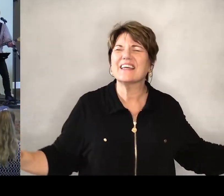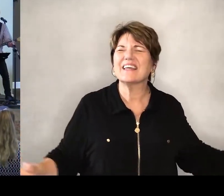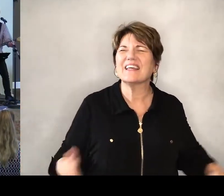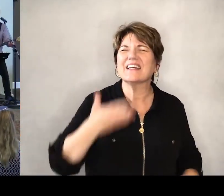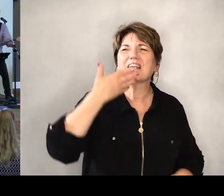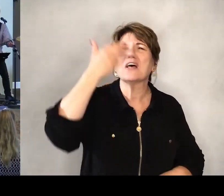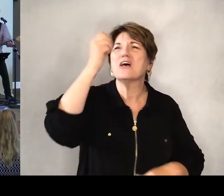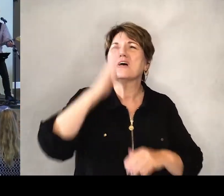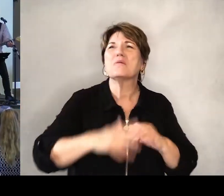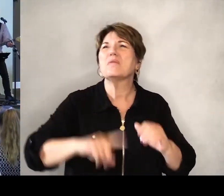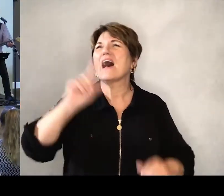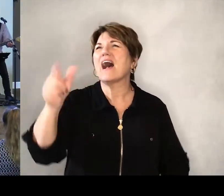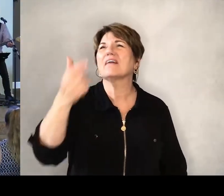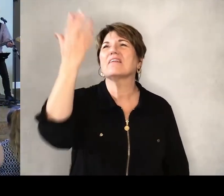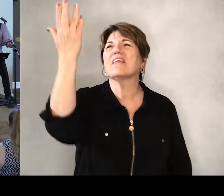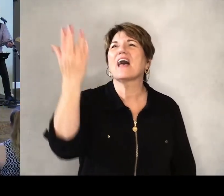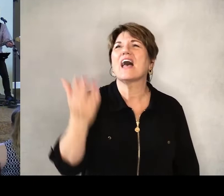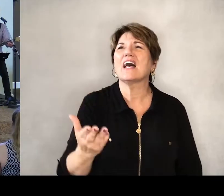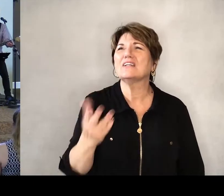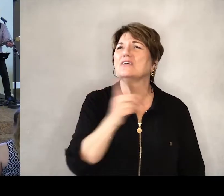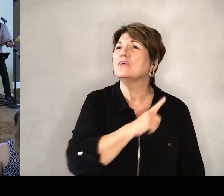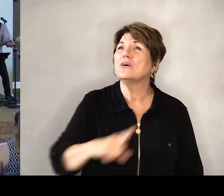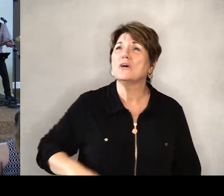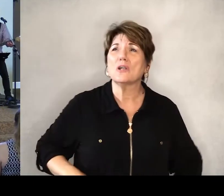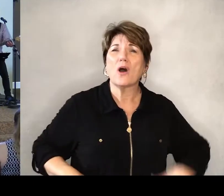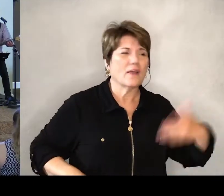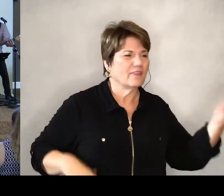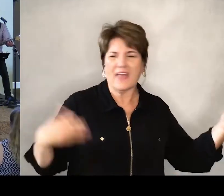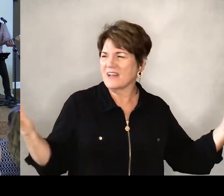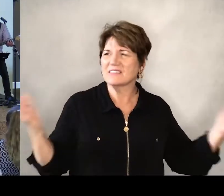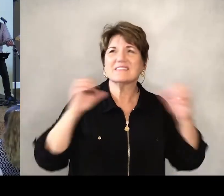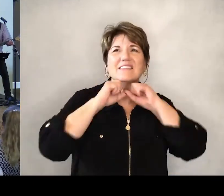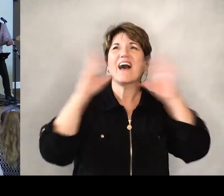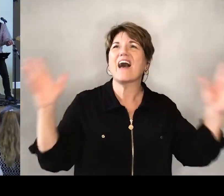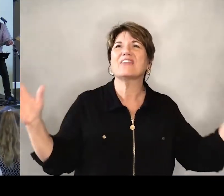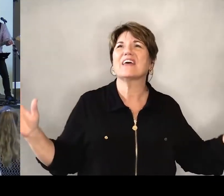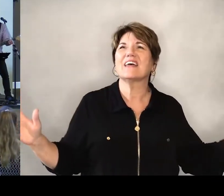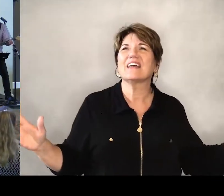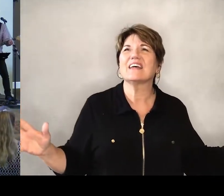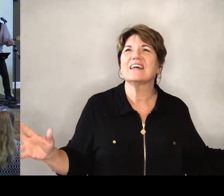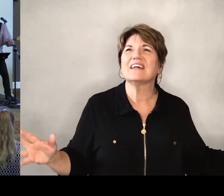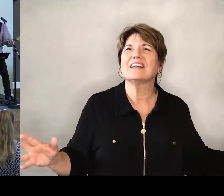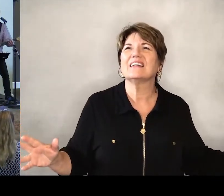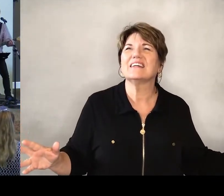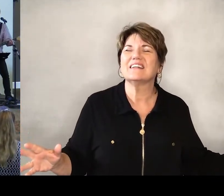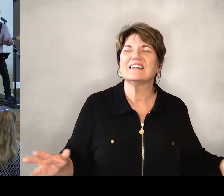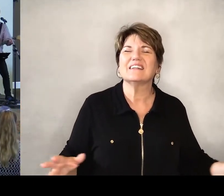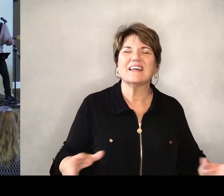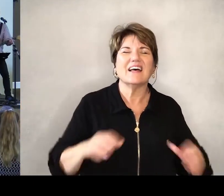nothing better than you, Lord. There's nothing.